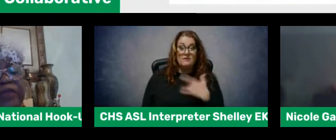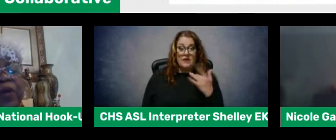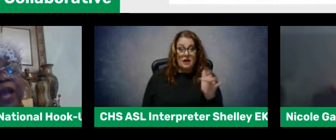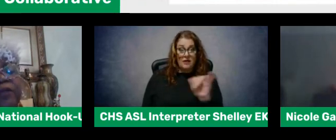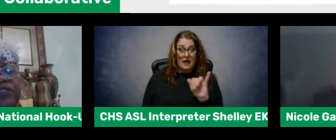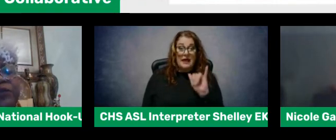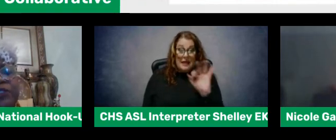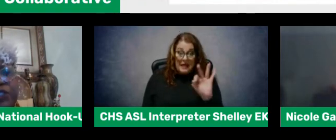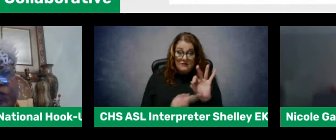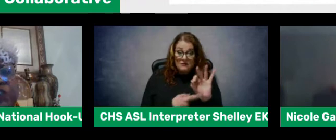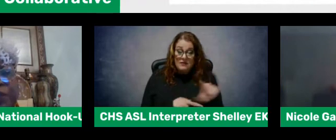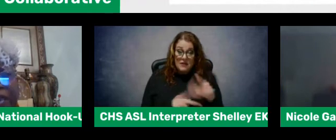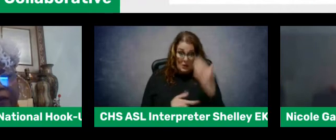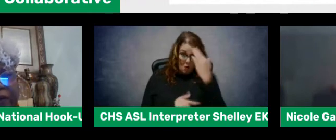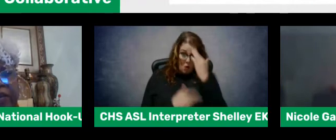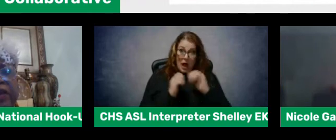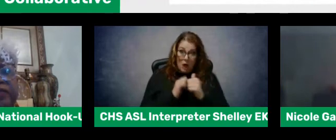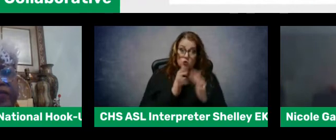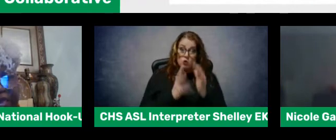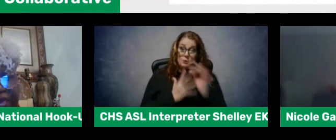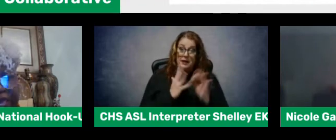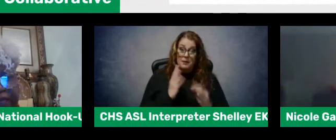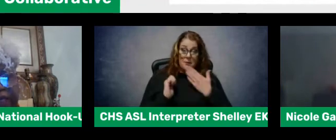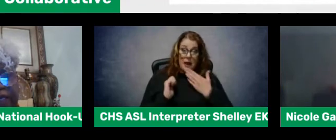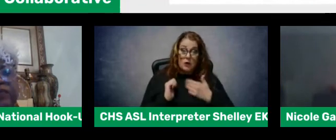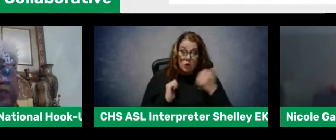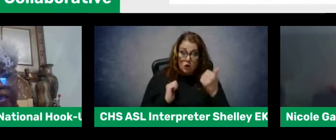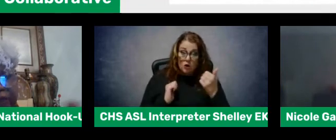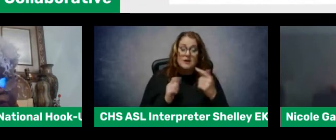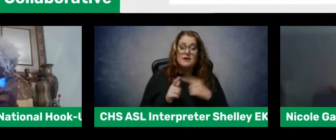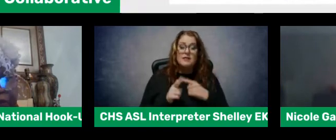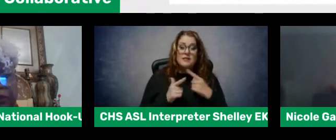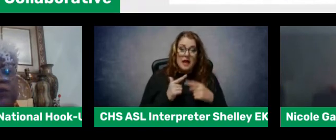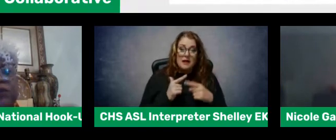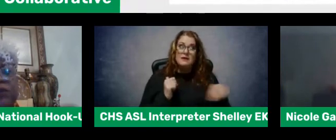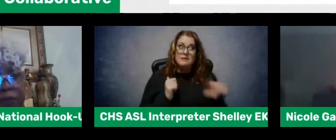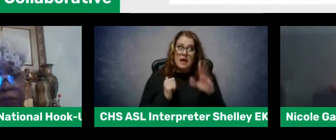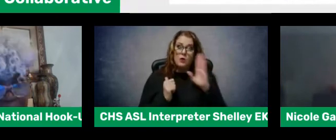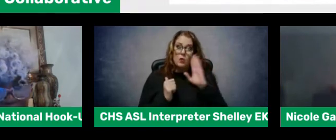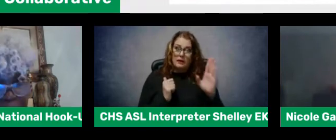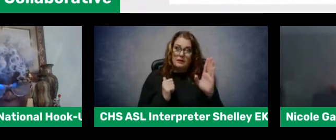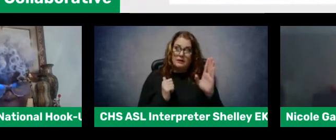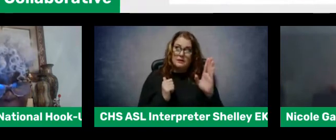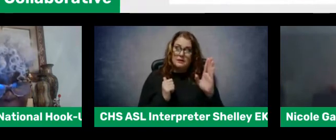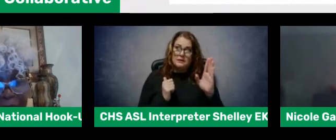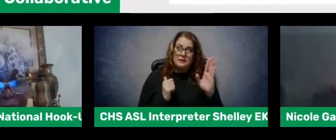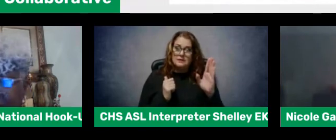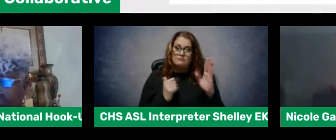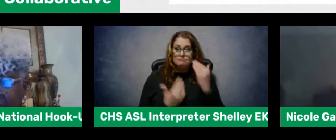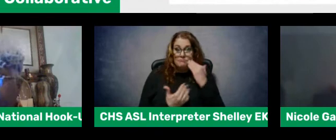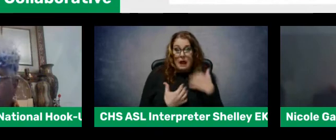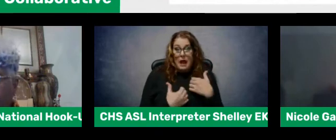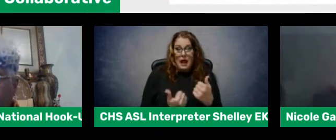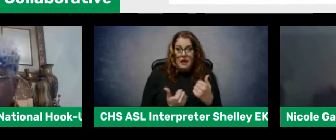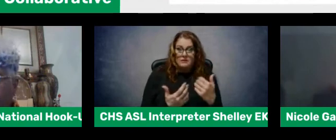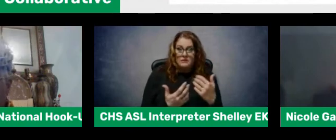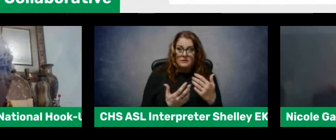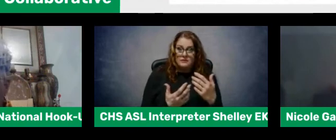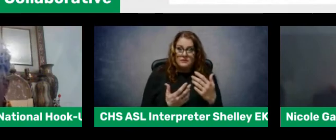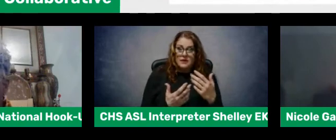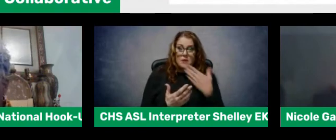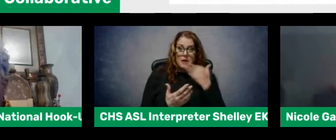if they know how to choose better, then they will have a better